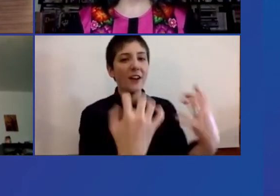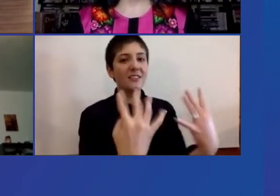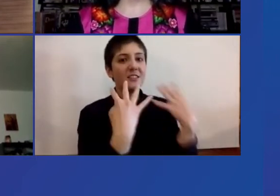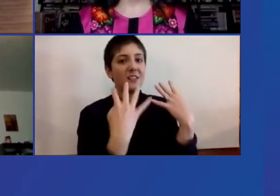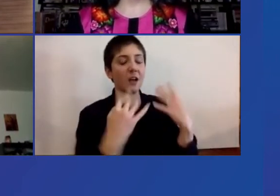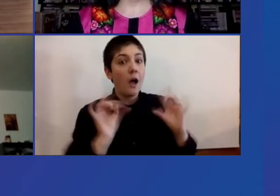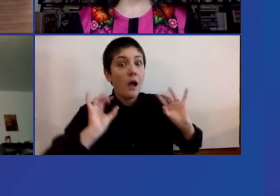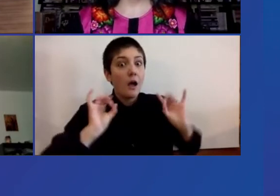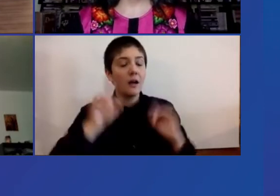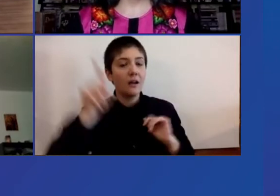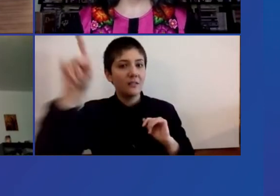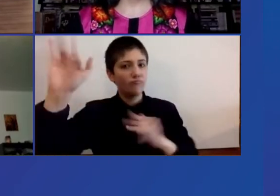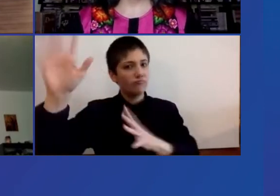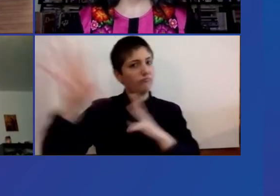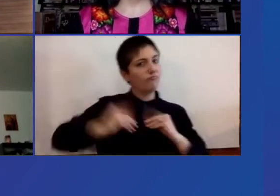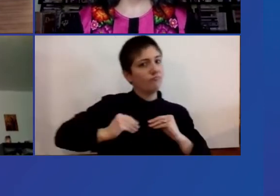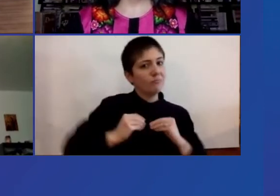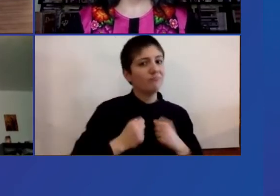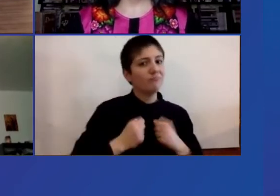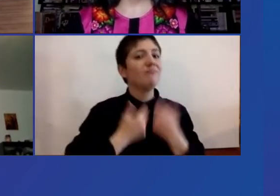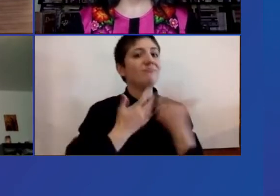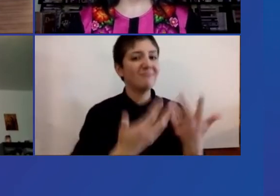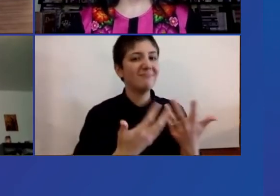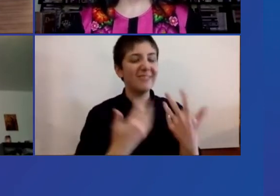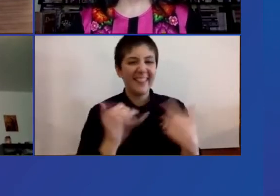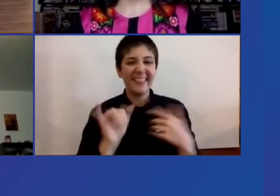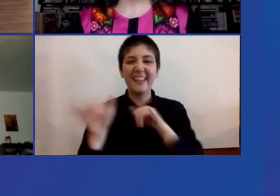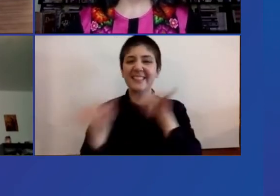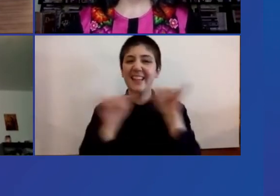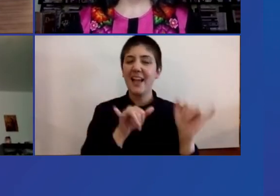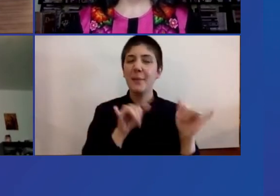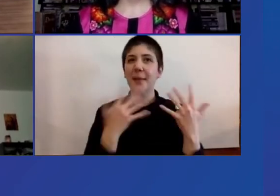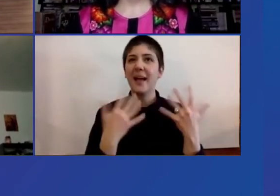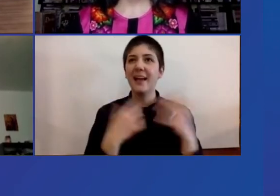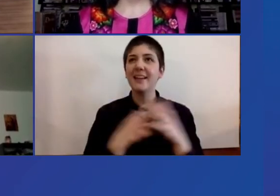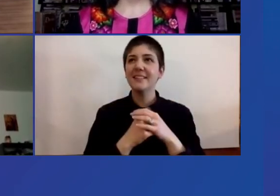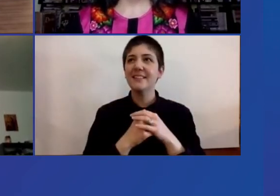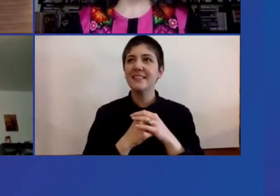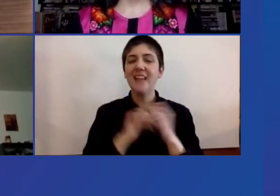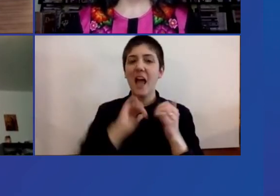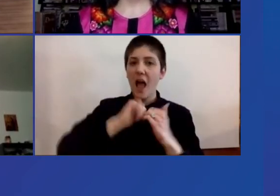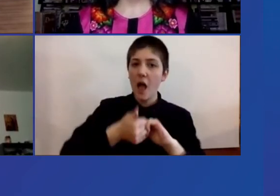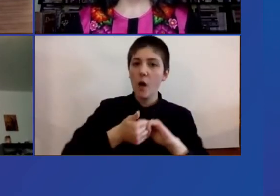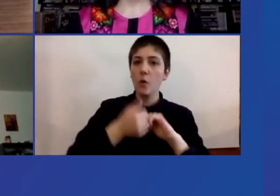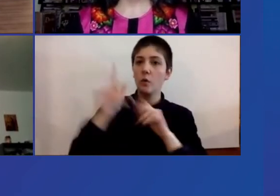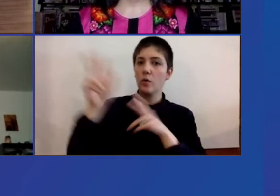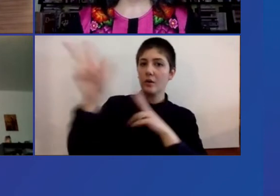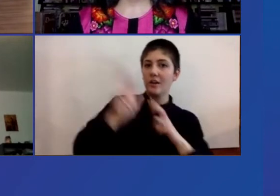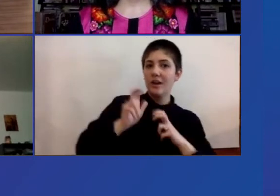shaman, from just a person and to the divine being and bless the land where we receive stuff